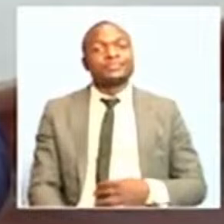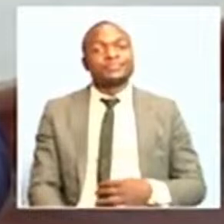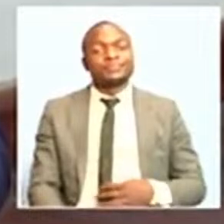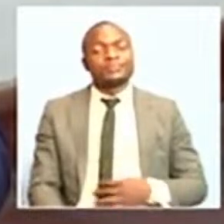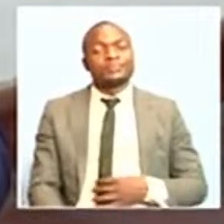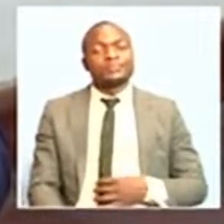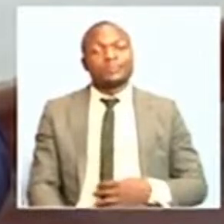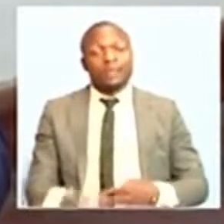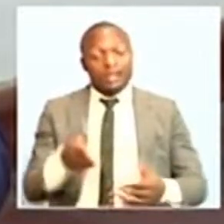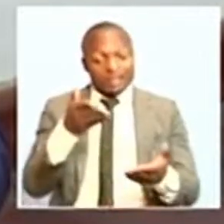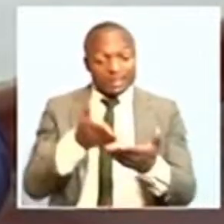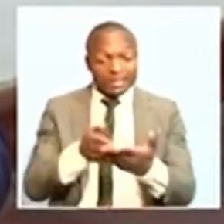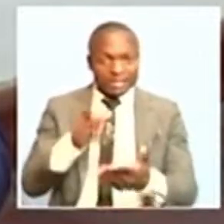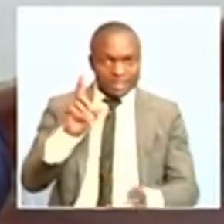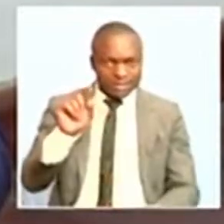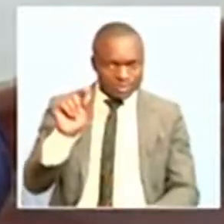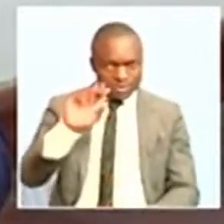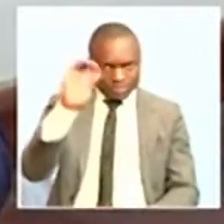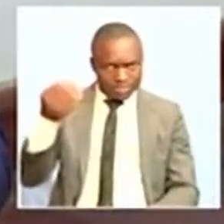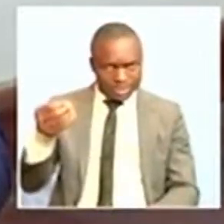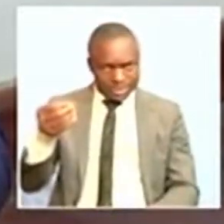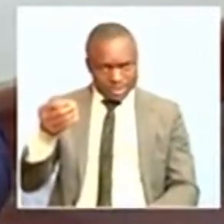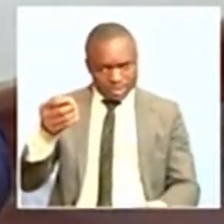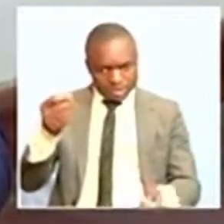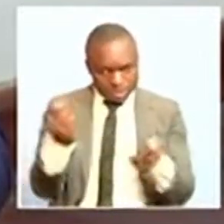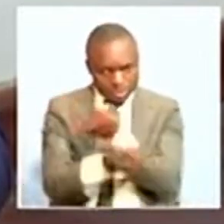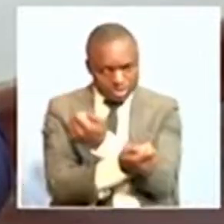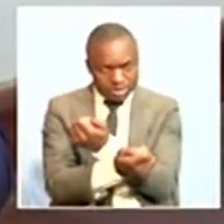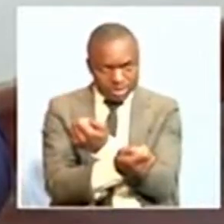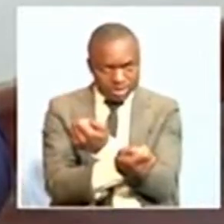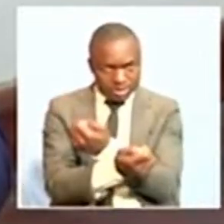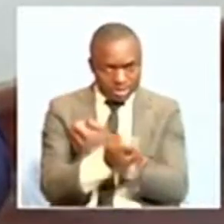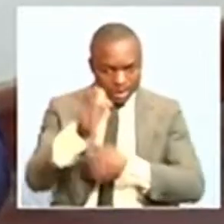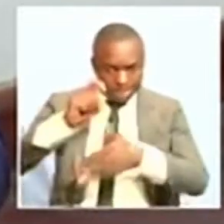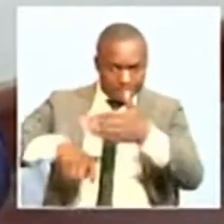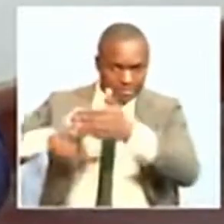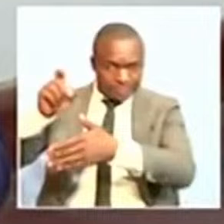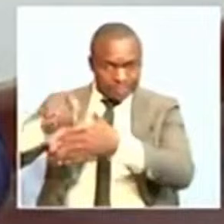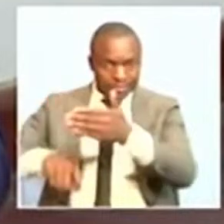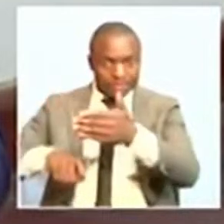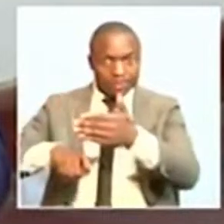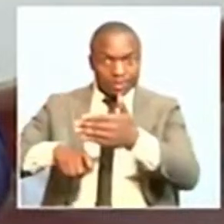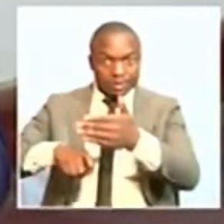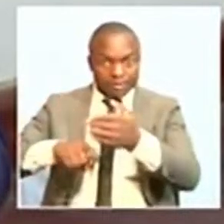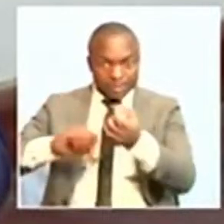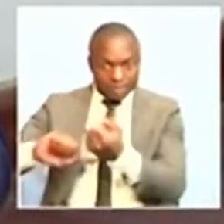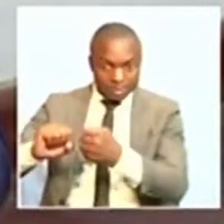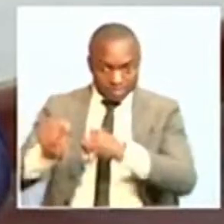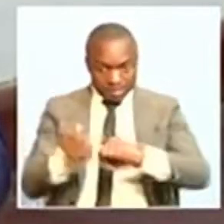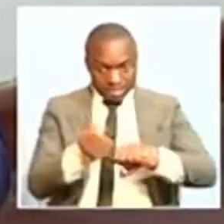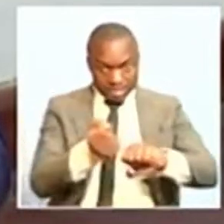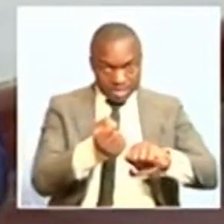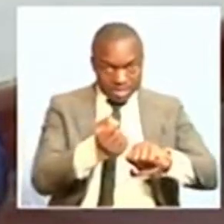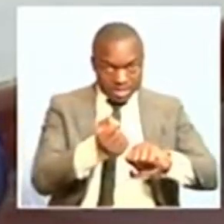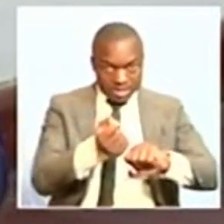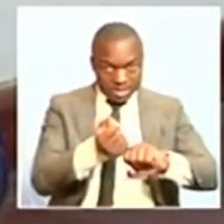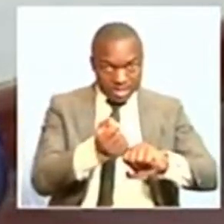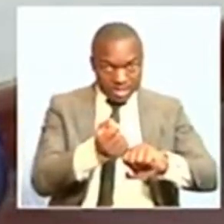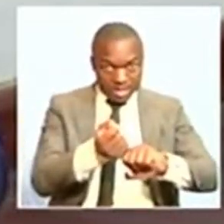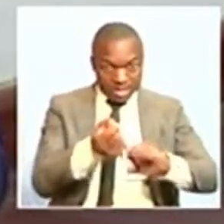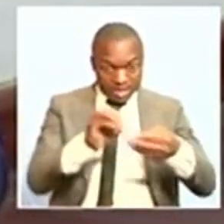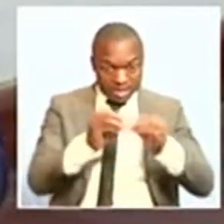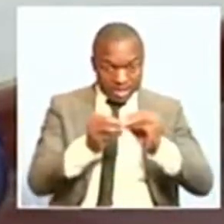while this 20% adjustment in these presumptive taxes is aimed at preserving the real value of these taxes, these